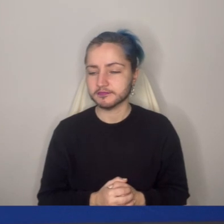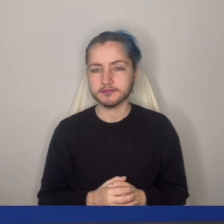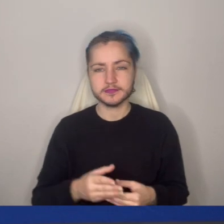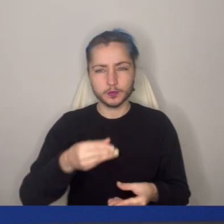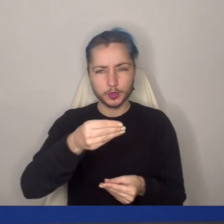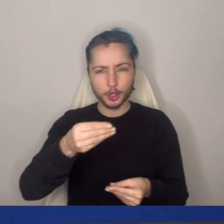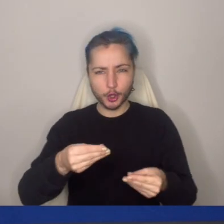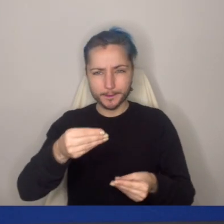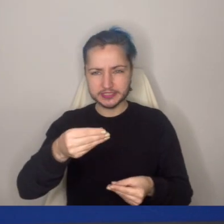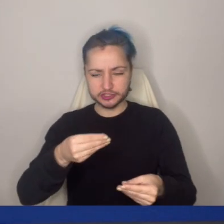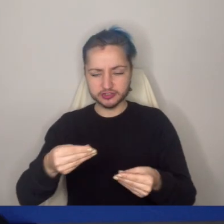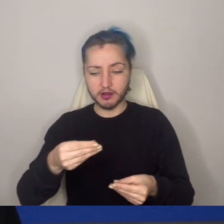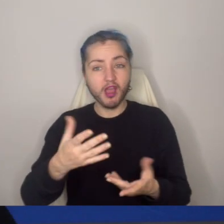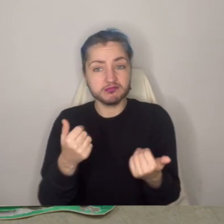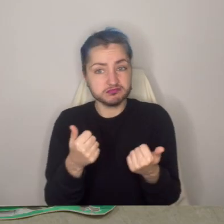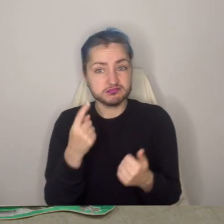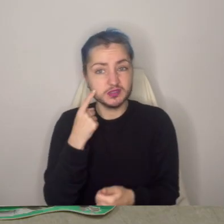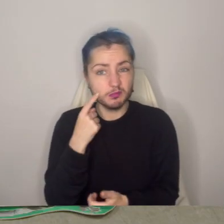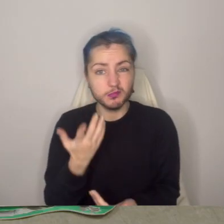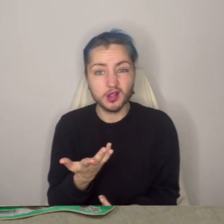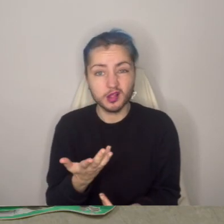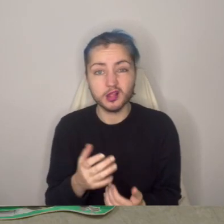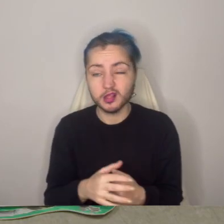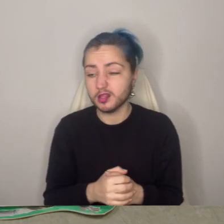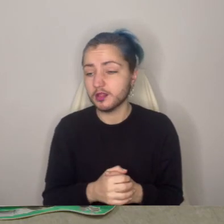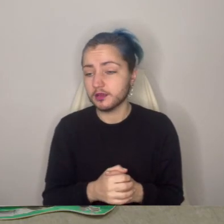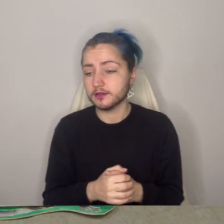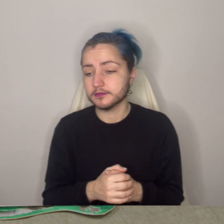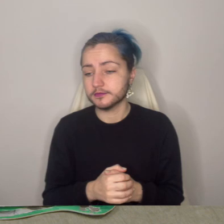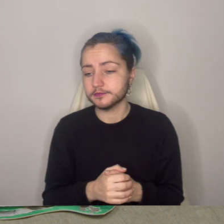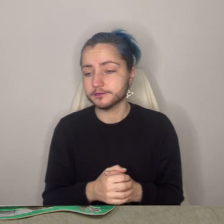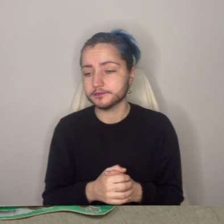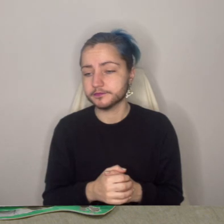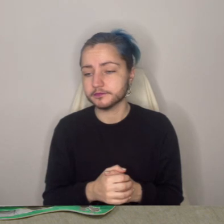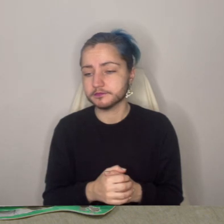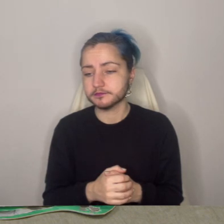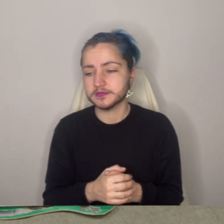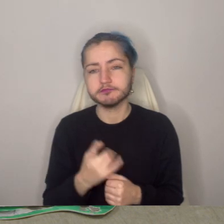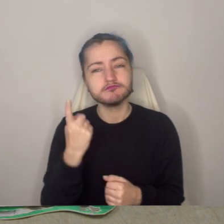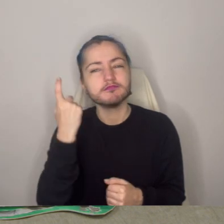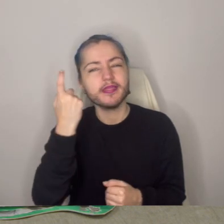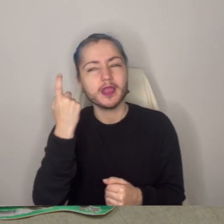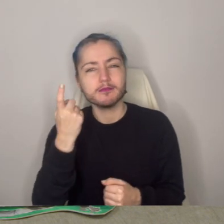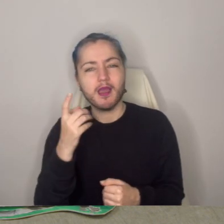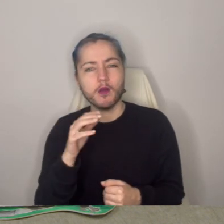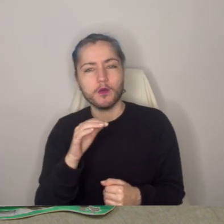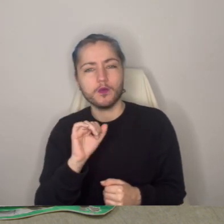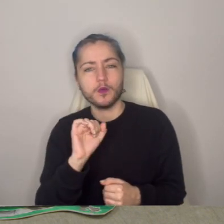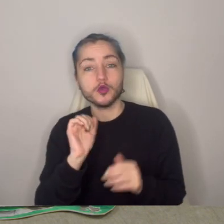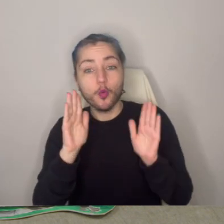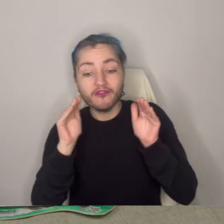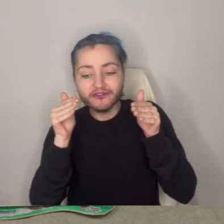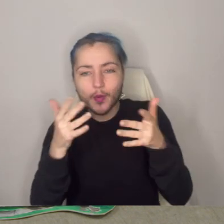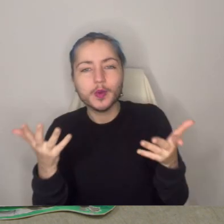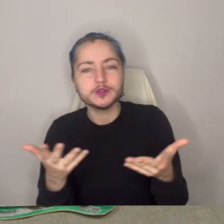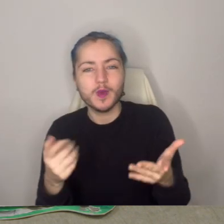Composition-wise, you know, simple, find out, like think about what you want your focus to be. In this case, I want the